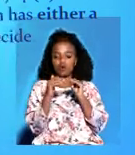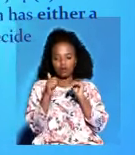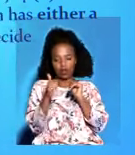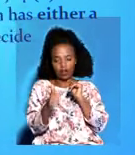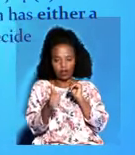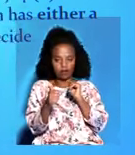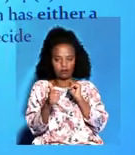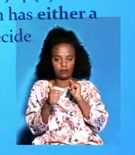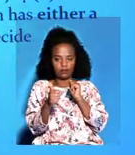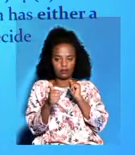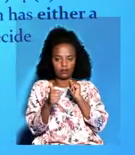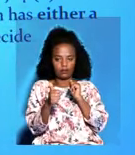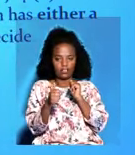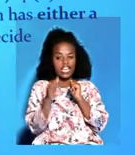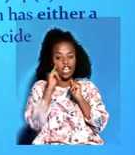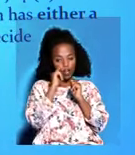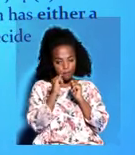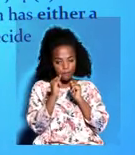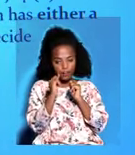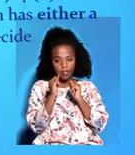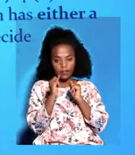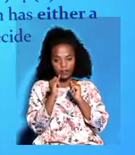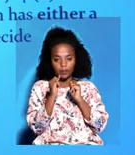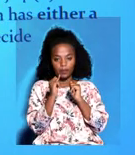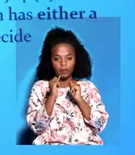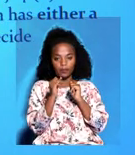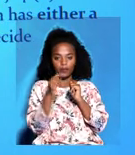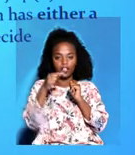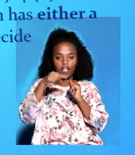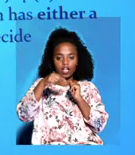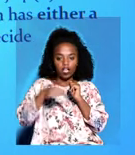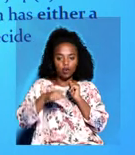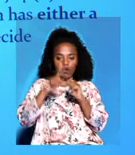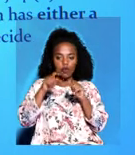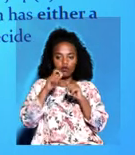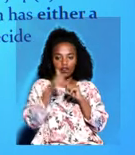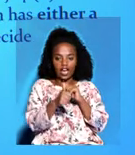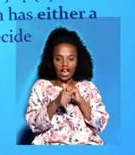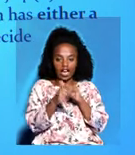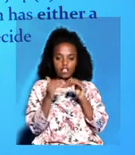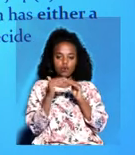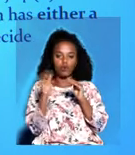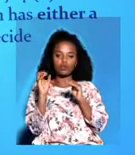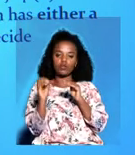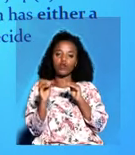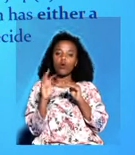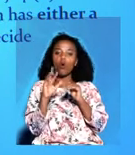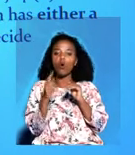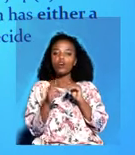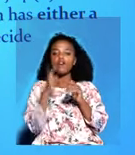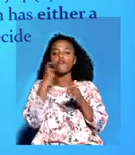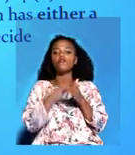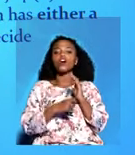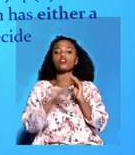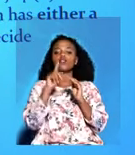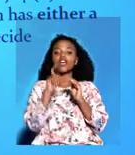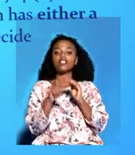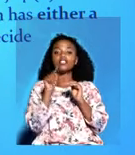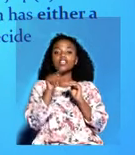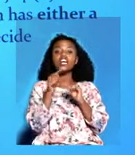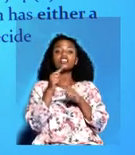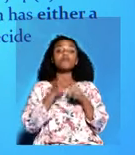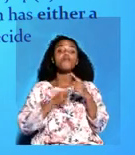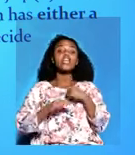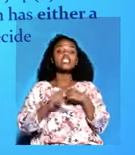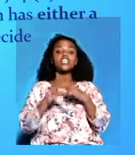a if q of a is 0, or it is a value of x that makes